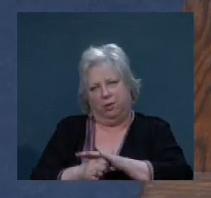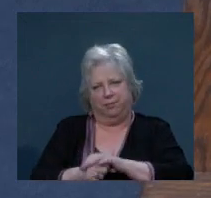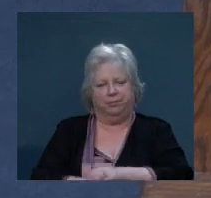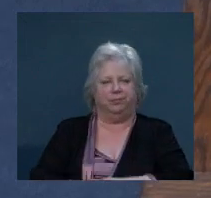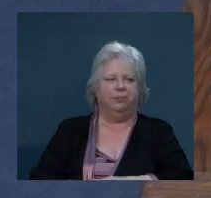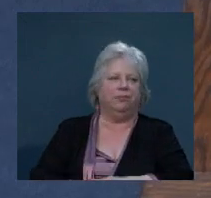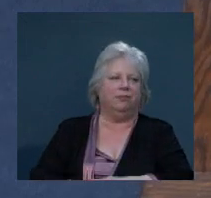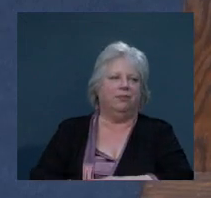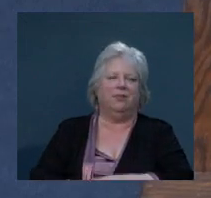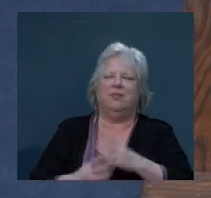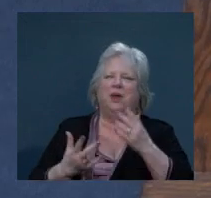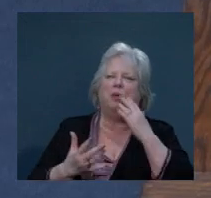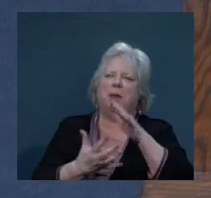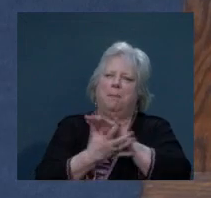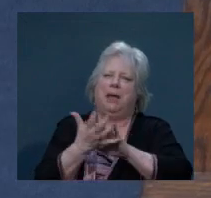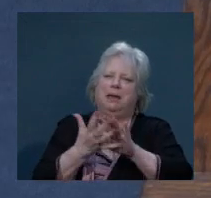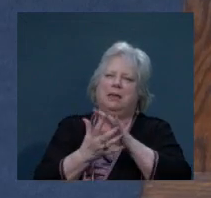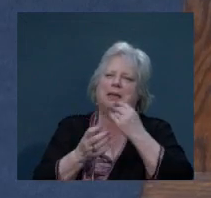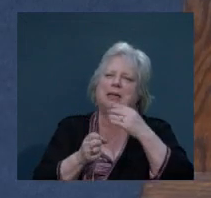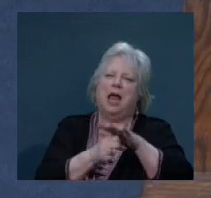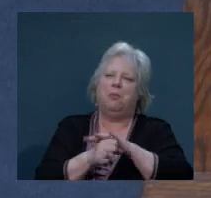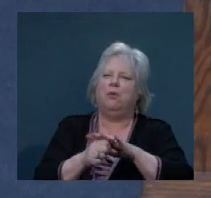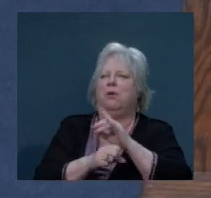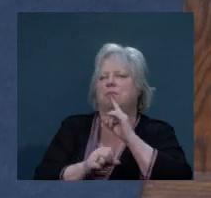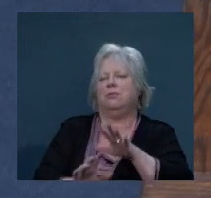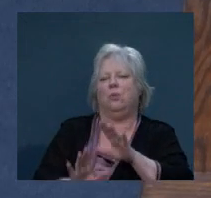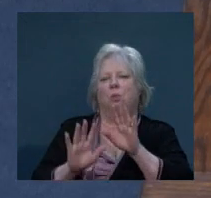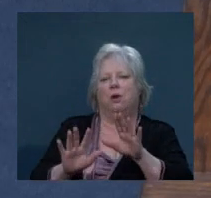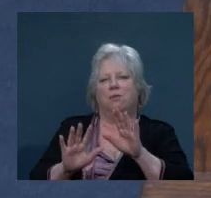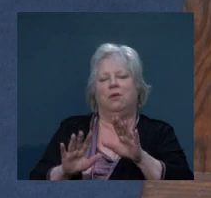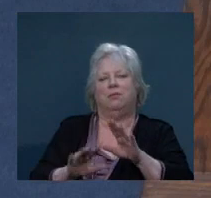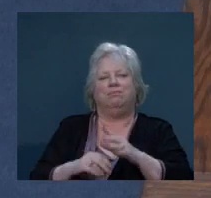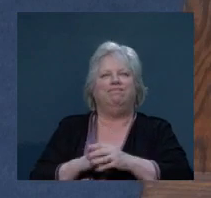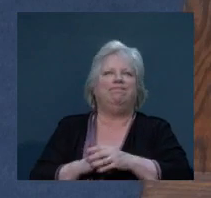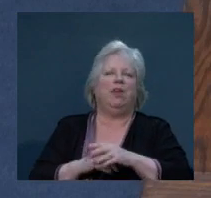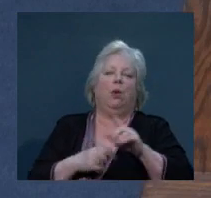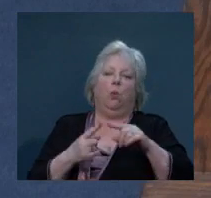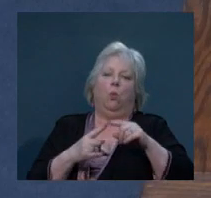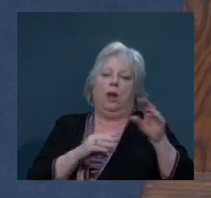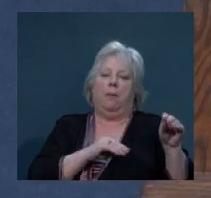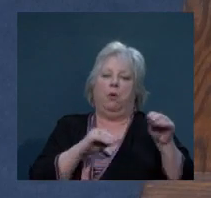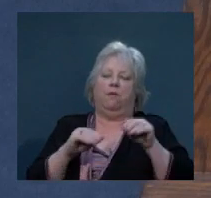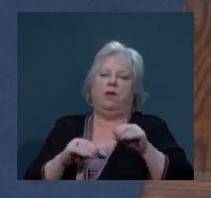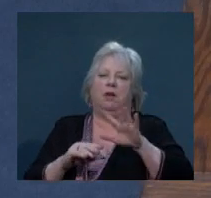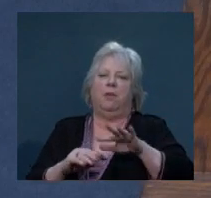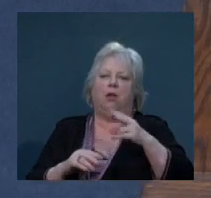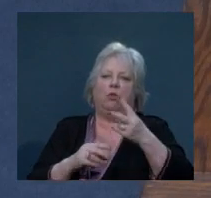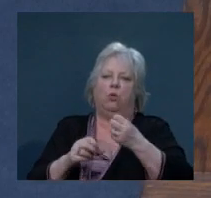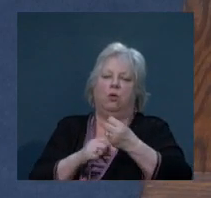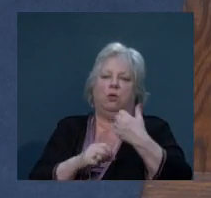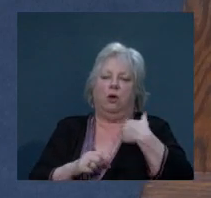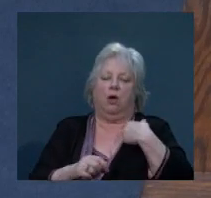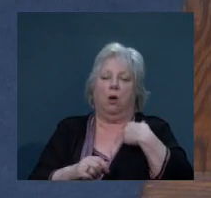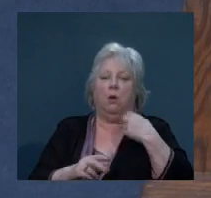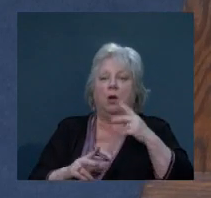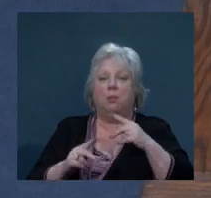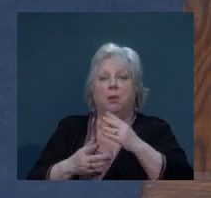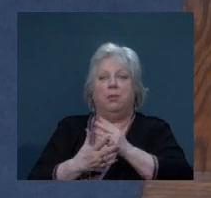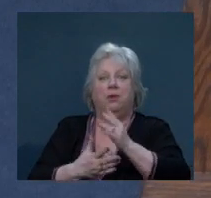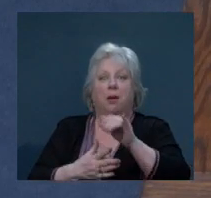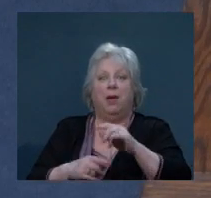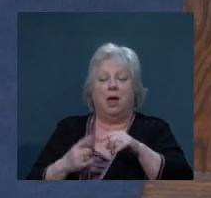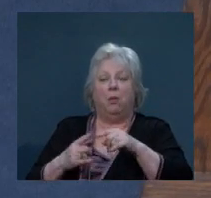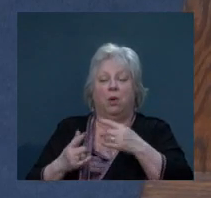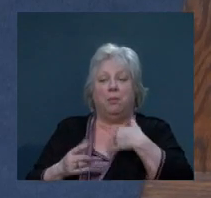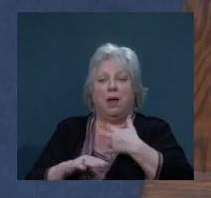It's such a mixed neighborhood. It's wonderful. I can't tell you when I moved in there almost 2 years ago how many people stopped by when I was